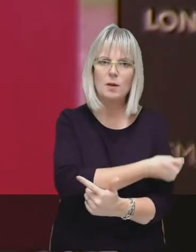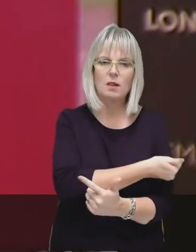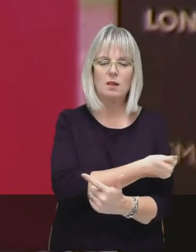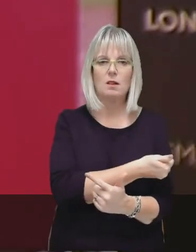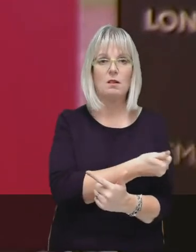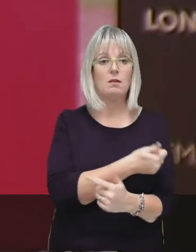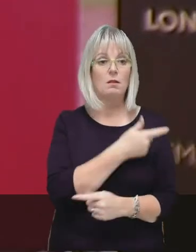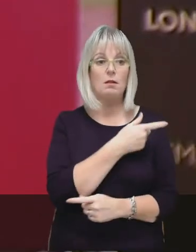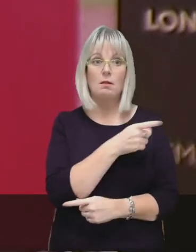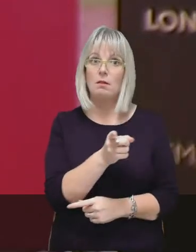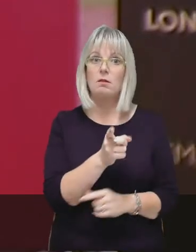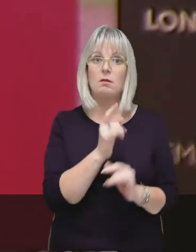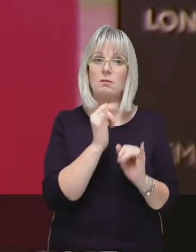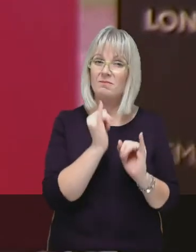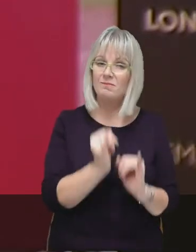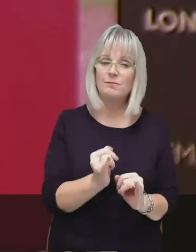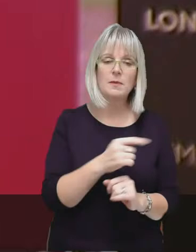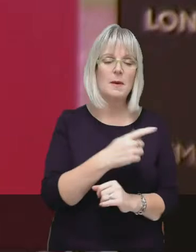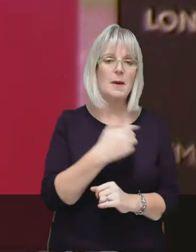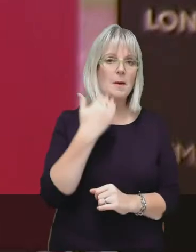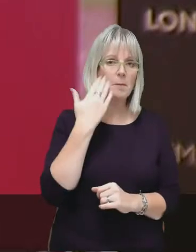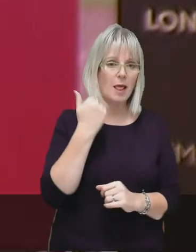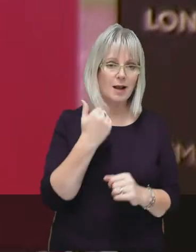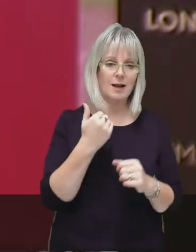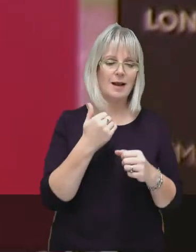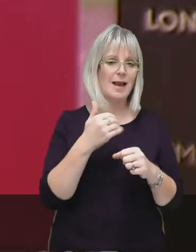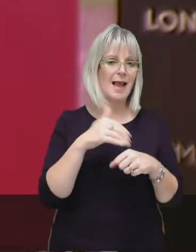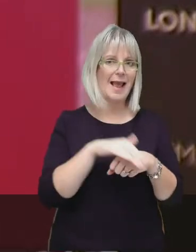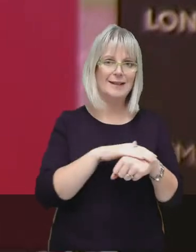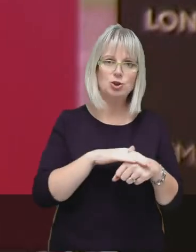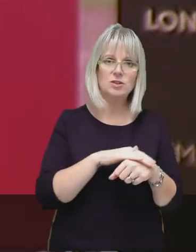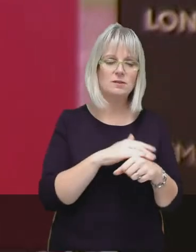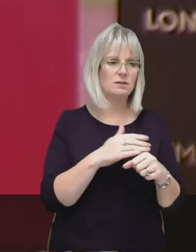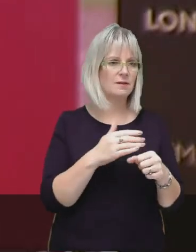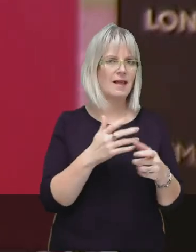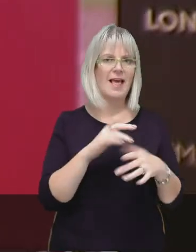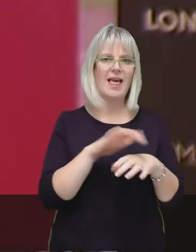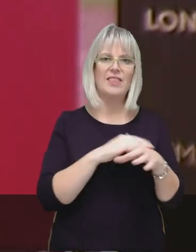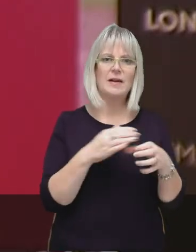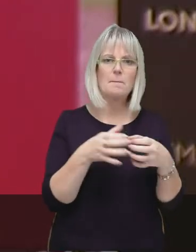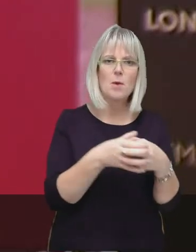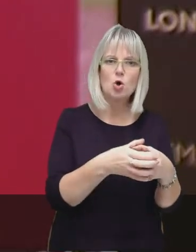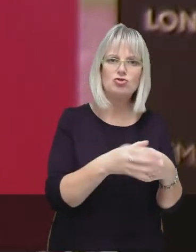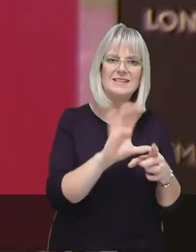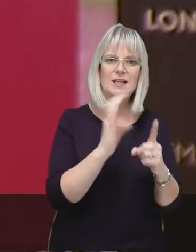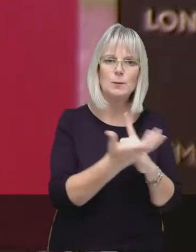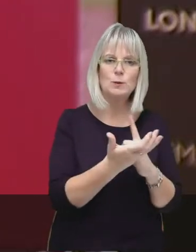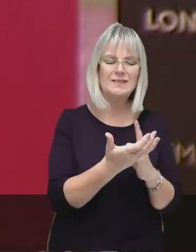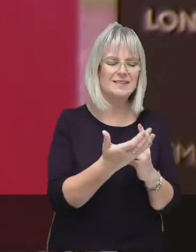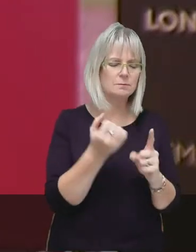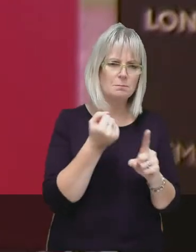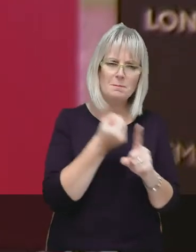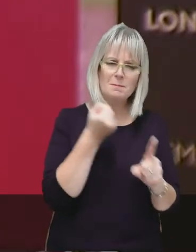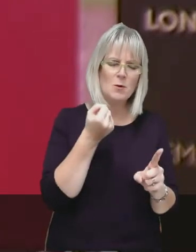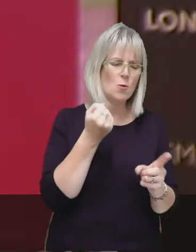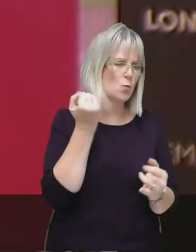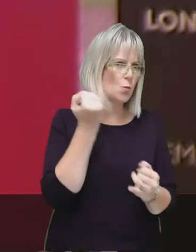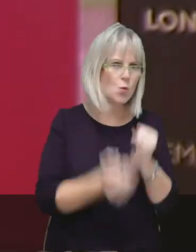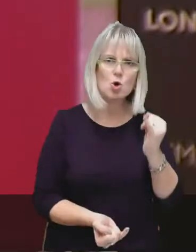Asian, minority, and ethnic communities. It has hit us hard and our economy hard as